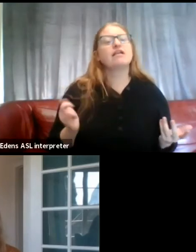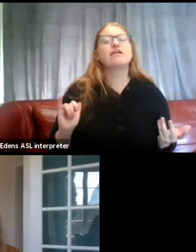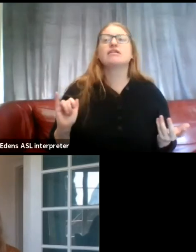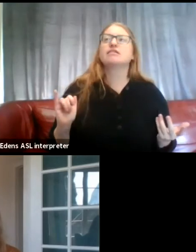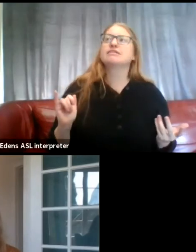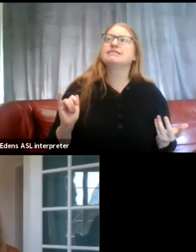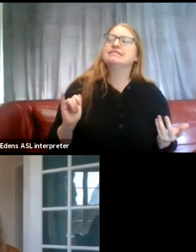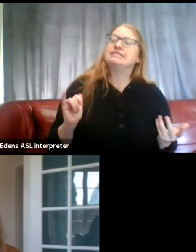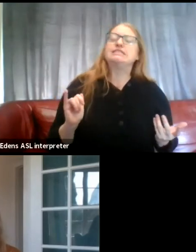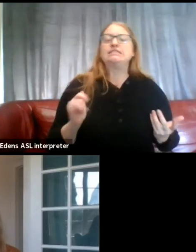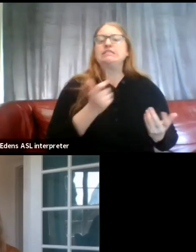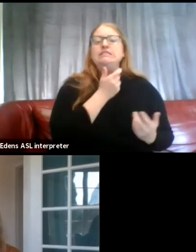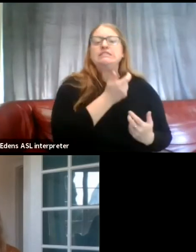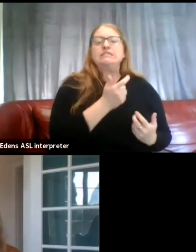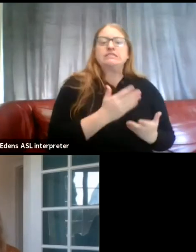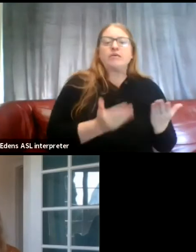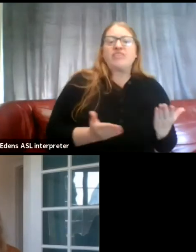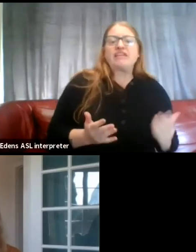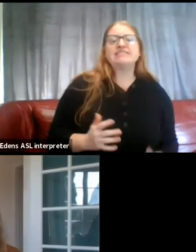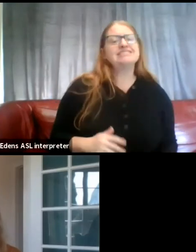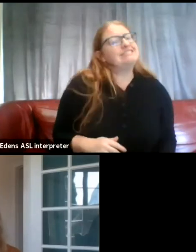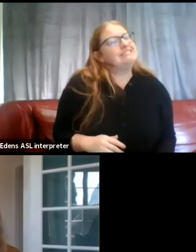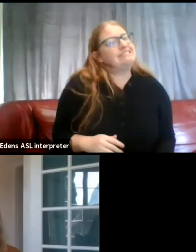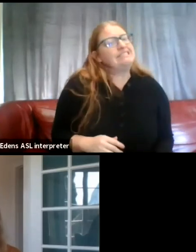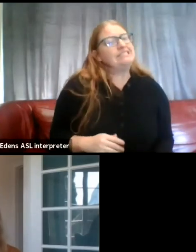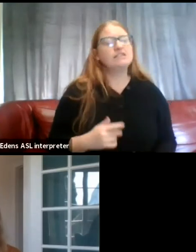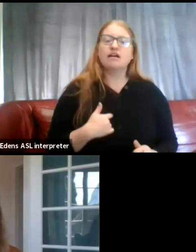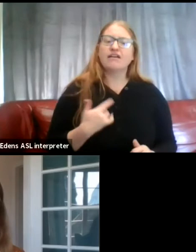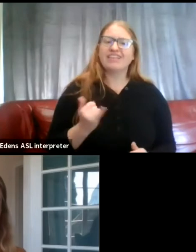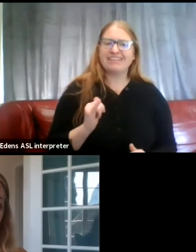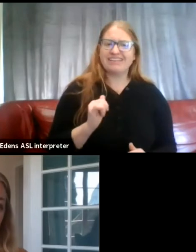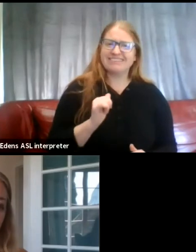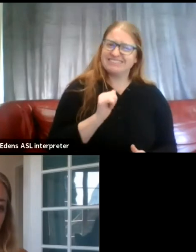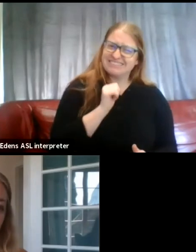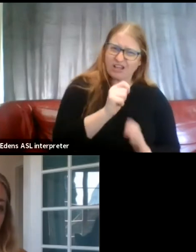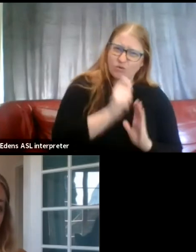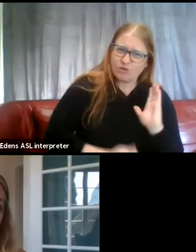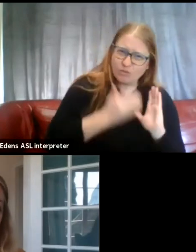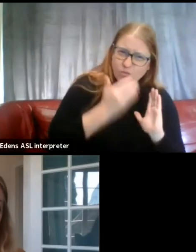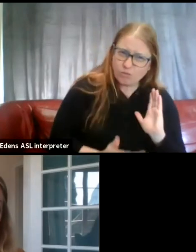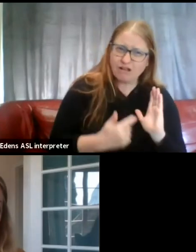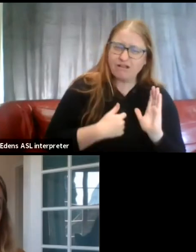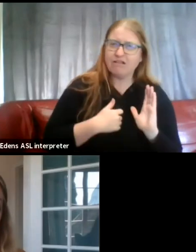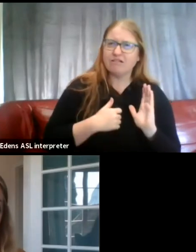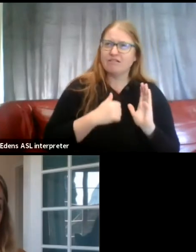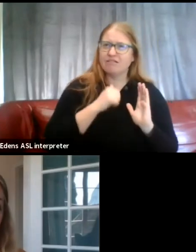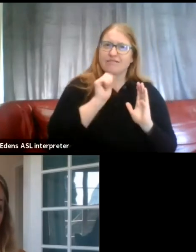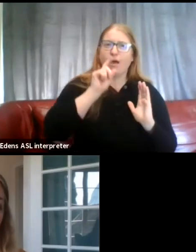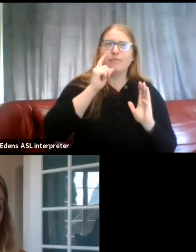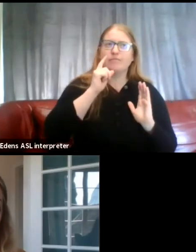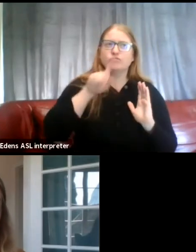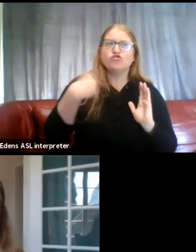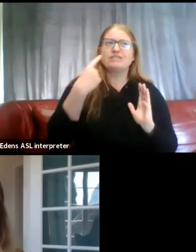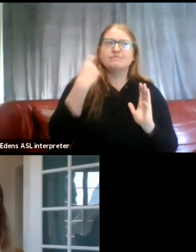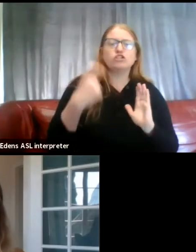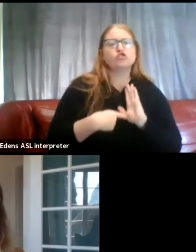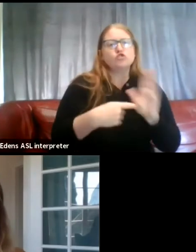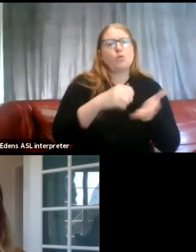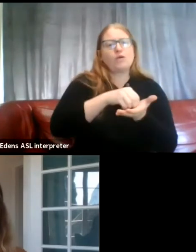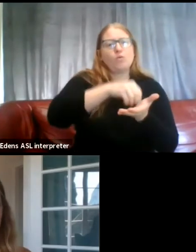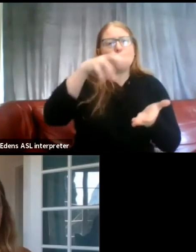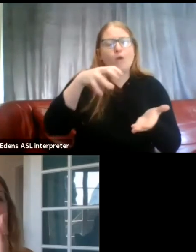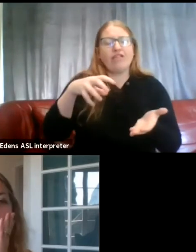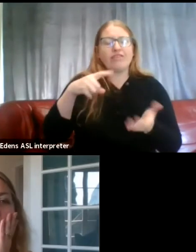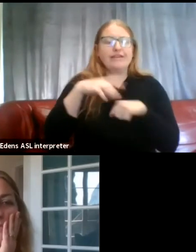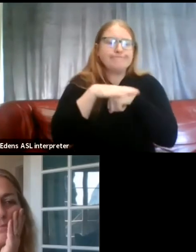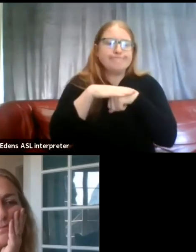make me cringe, and it's partially because I think they're done poorly. It's not because they show wealthy, shallow women. I could think of shows